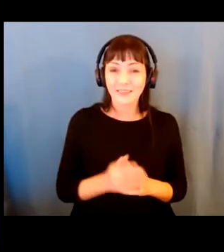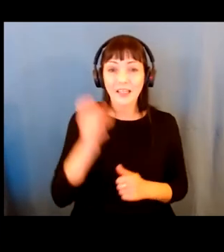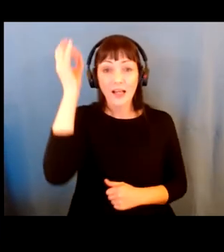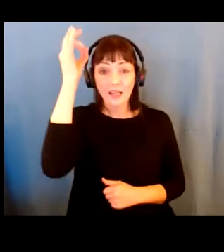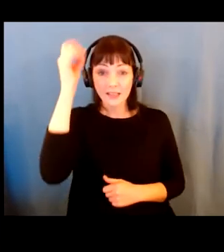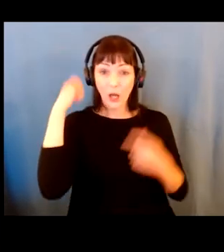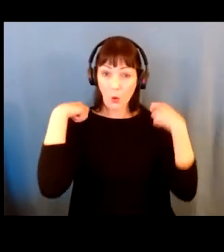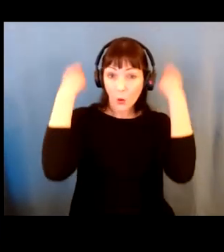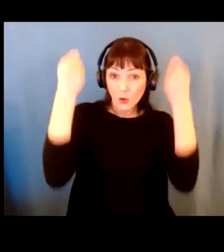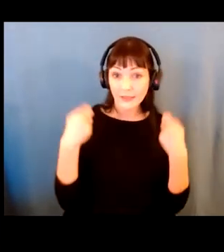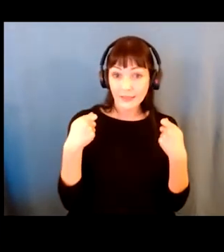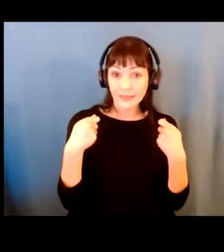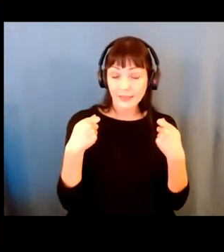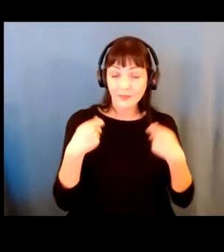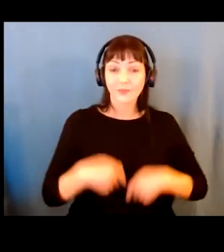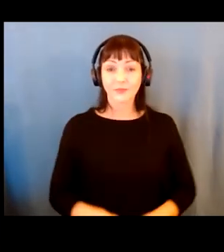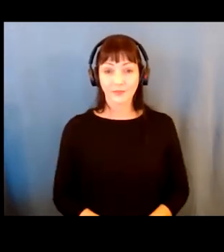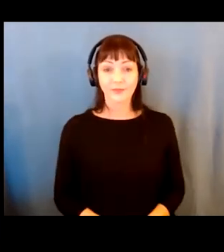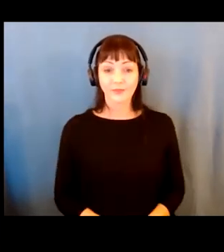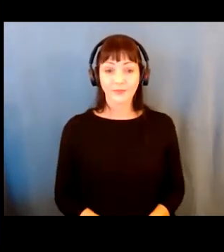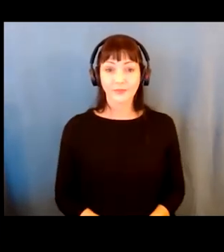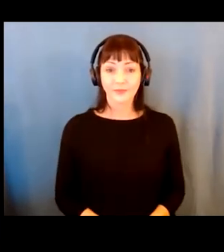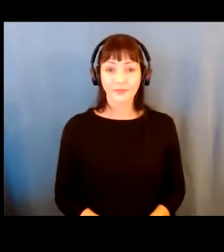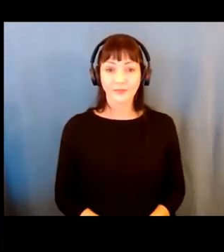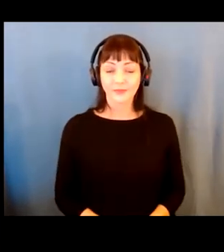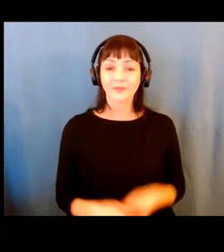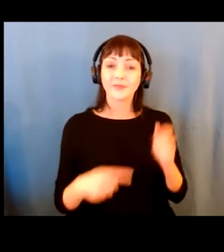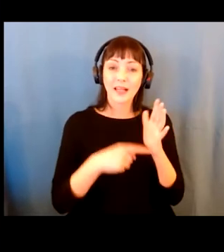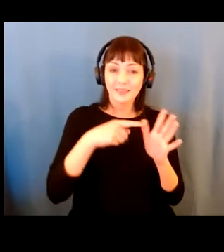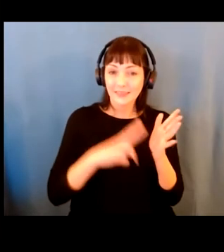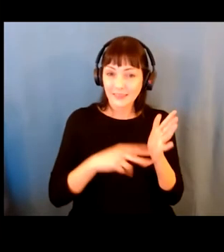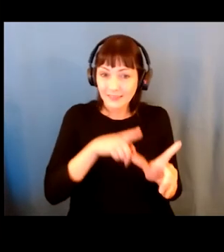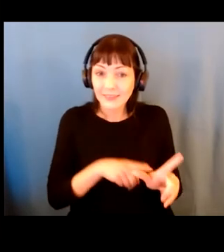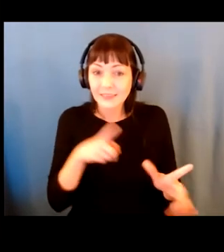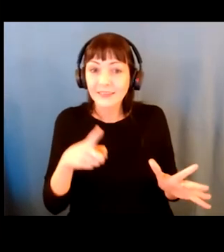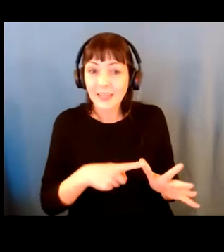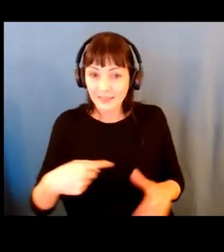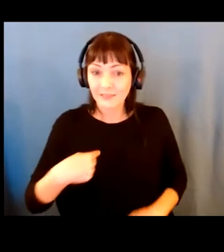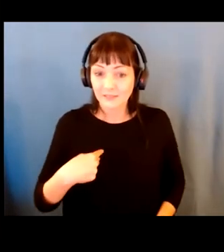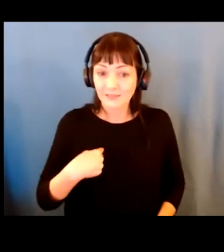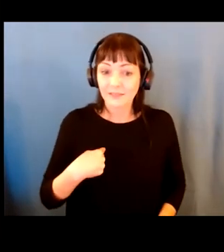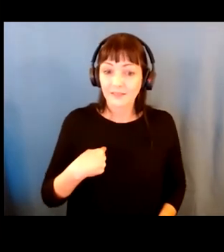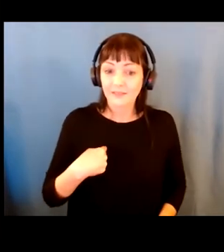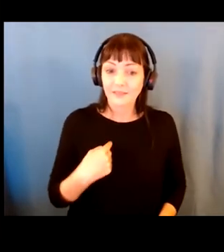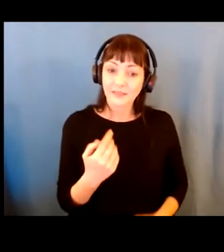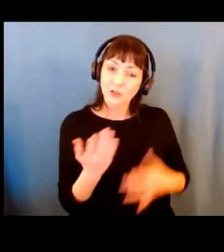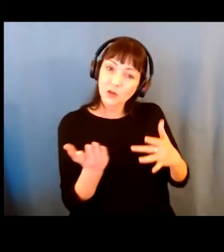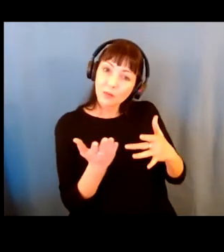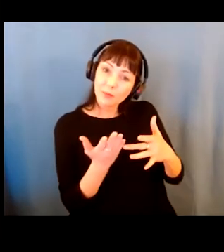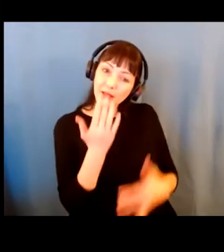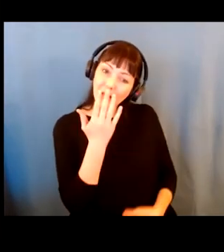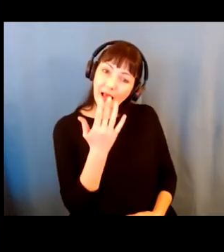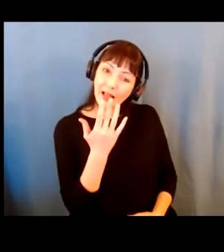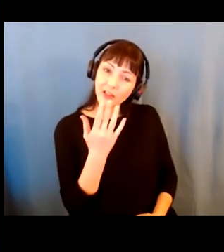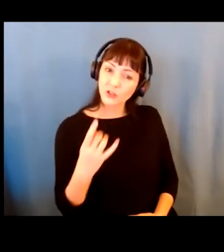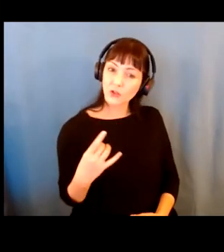with a yellow hoodie. I'm Tanya, and I'm a